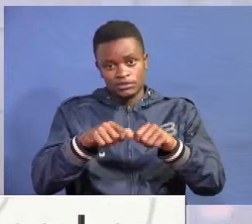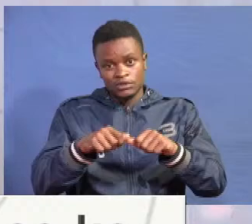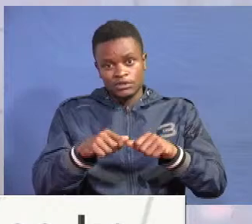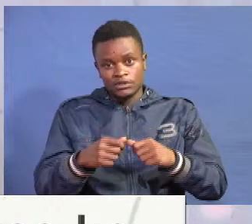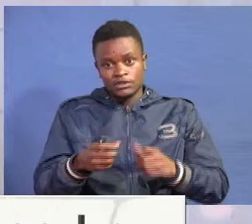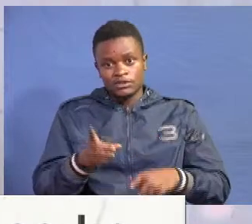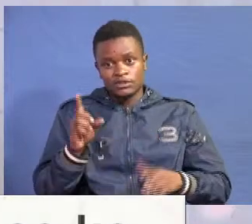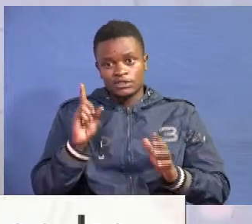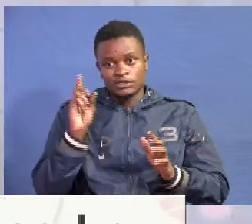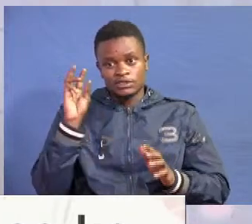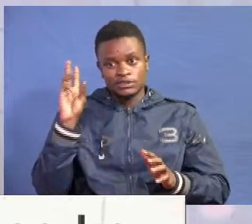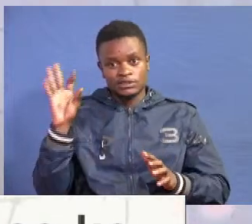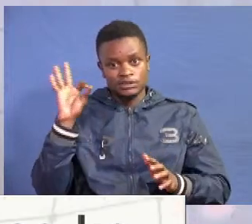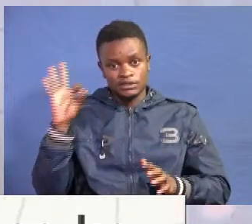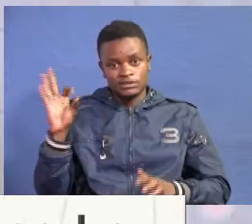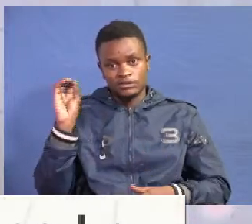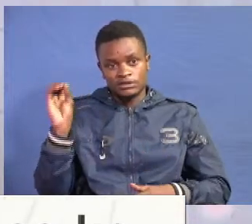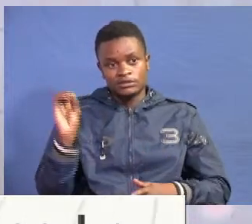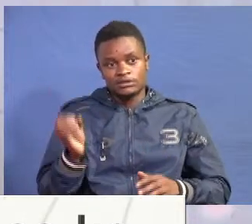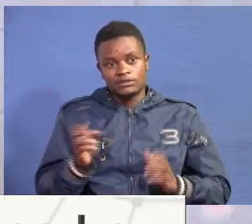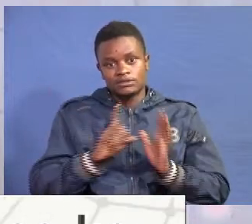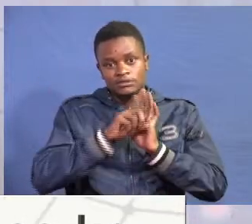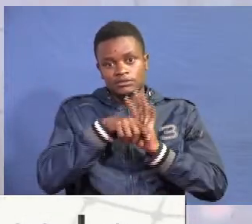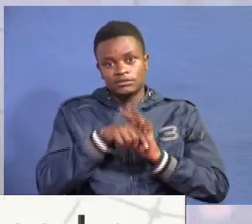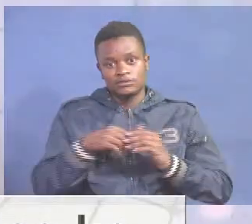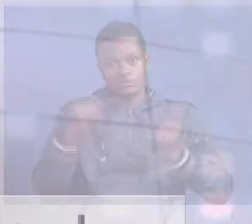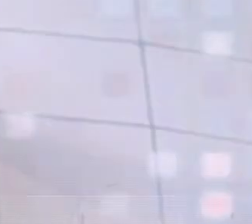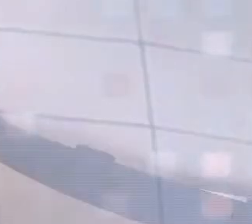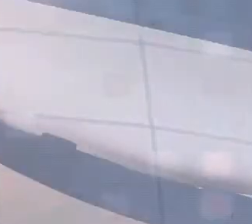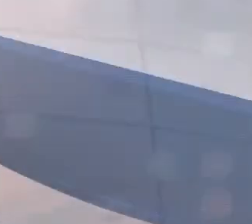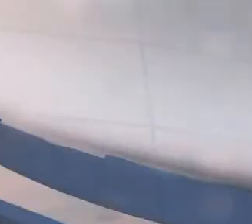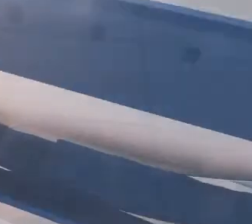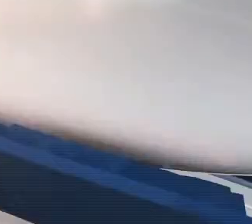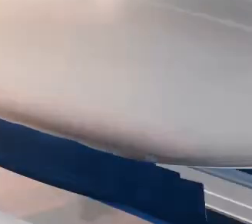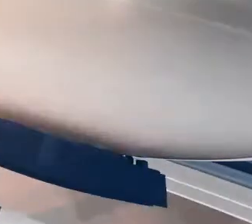But first, before we get into that, let's get an introduction.